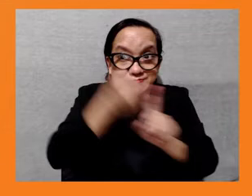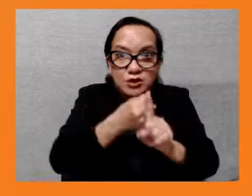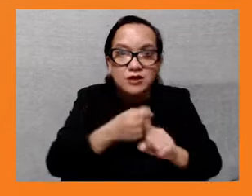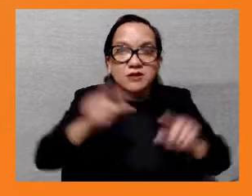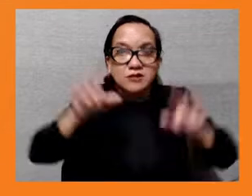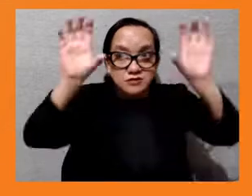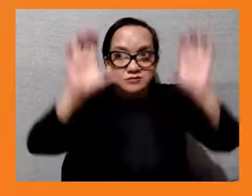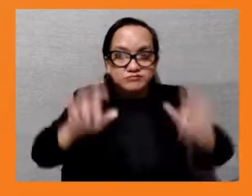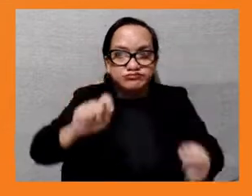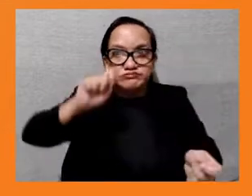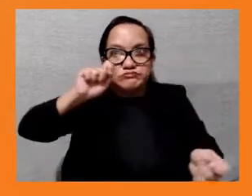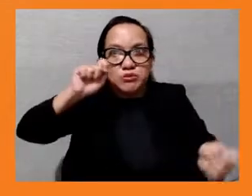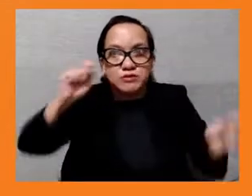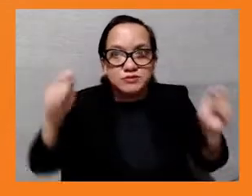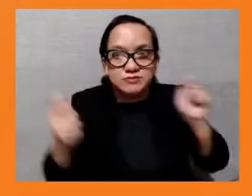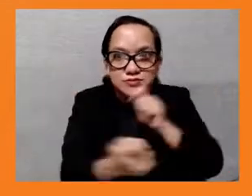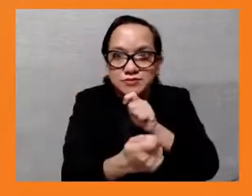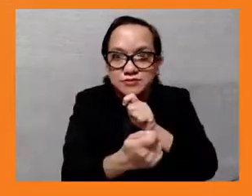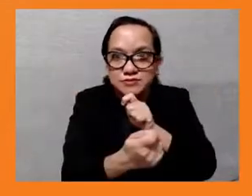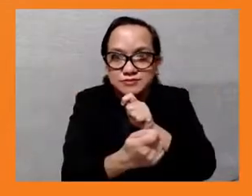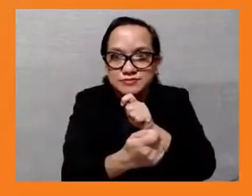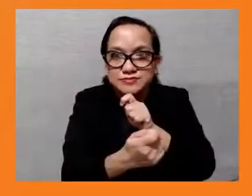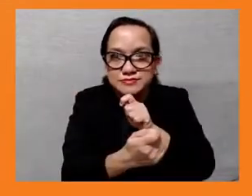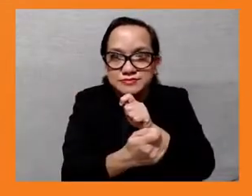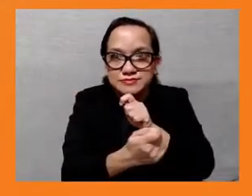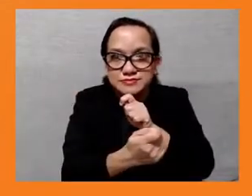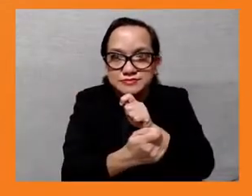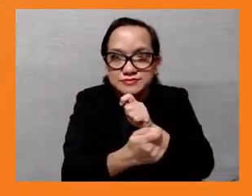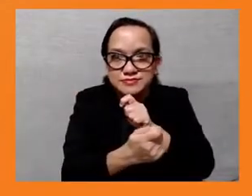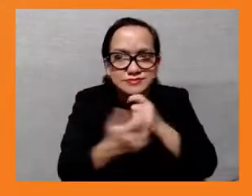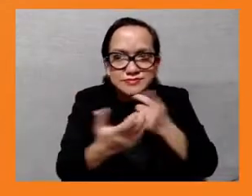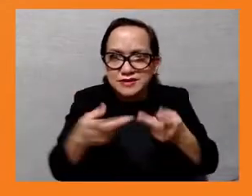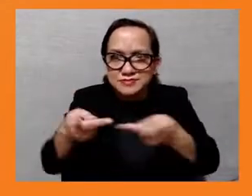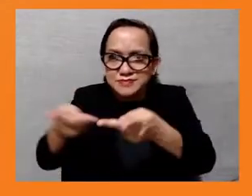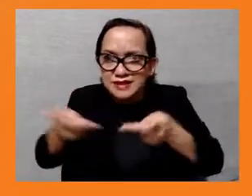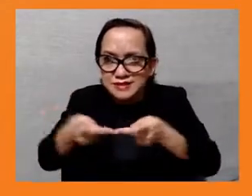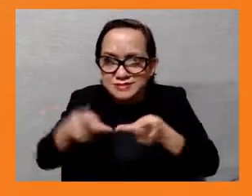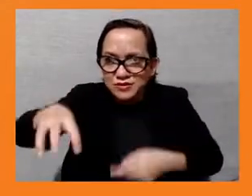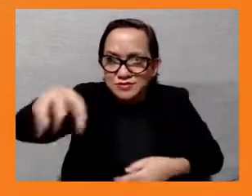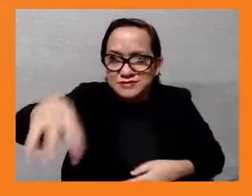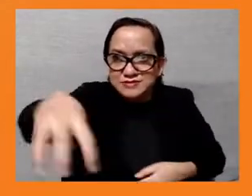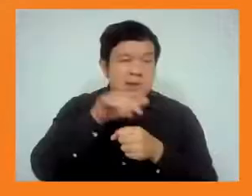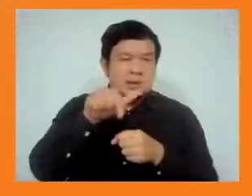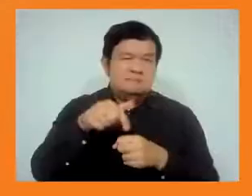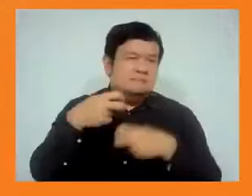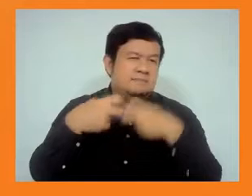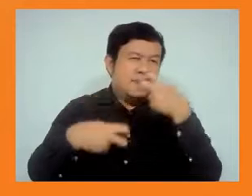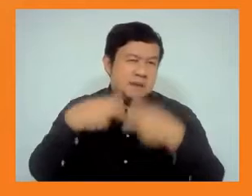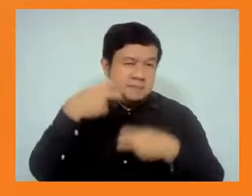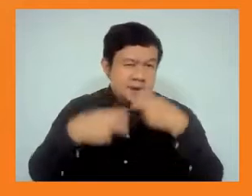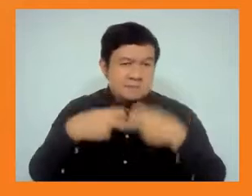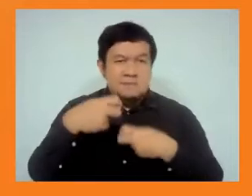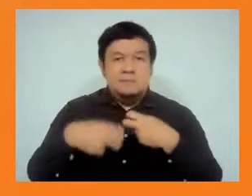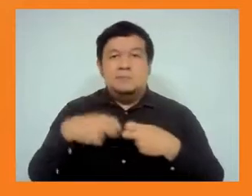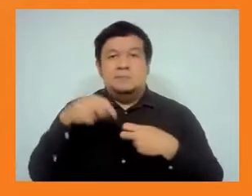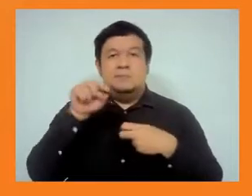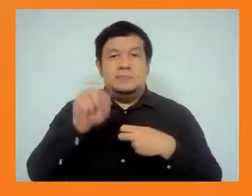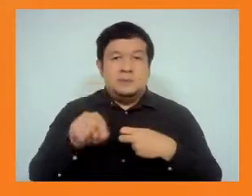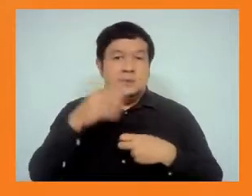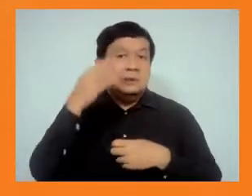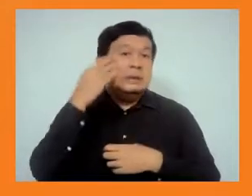people. They've been hoping for a resolution for a very long time. And thank you for raising it with the president today